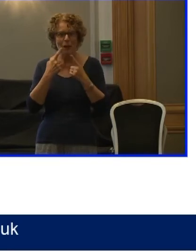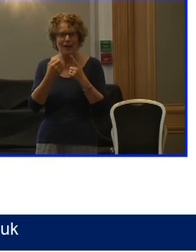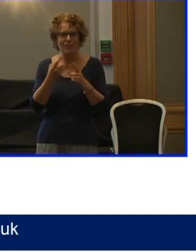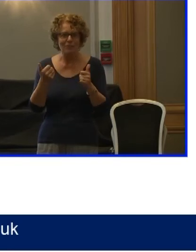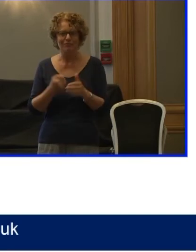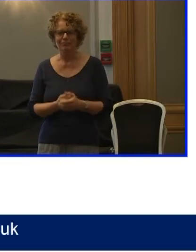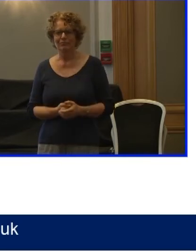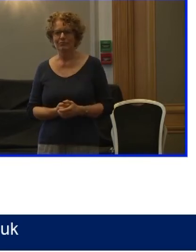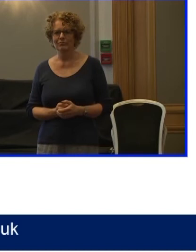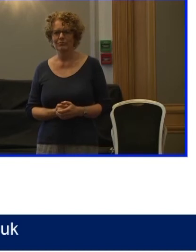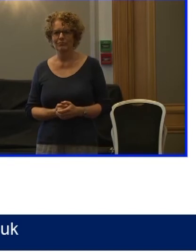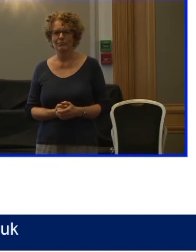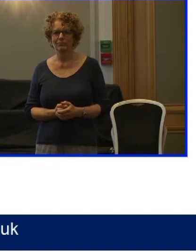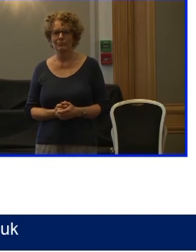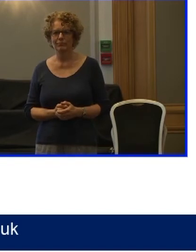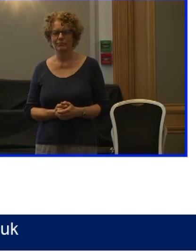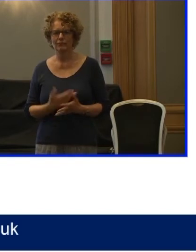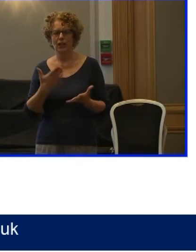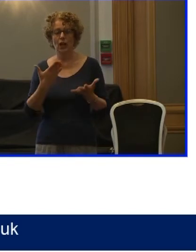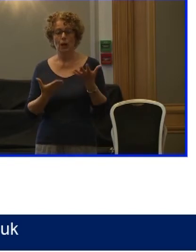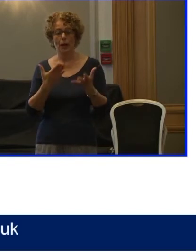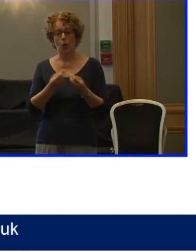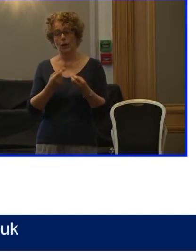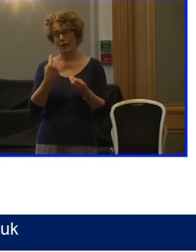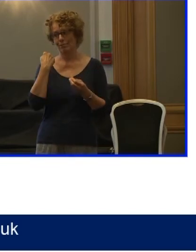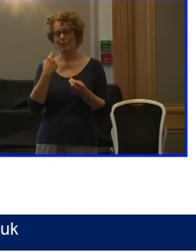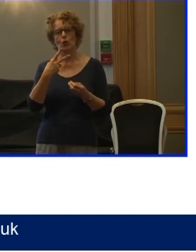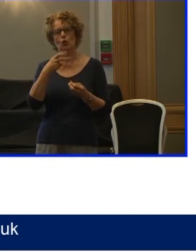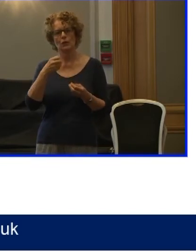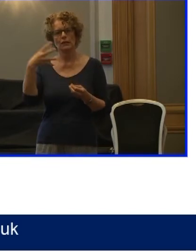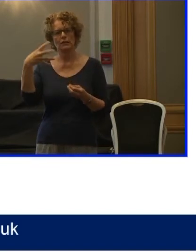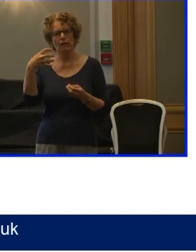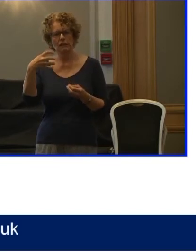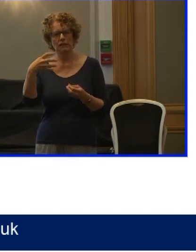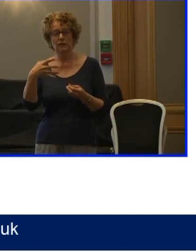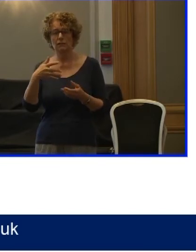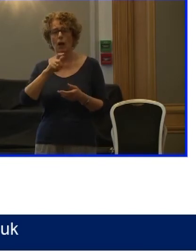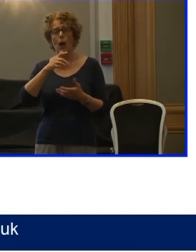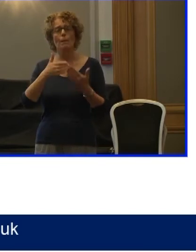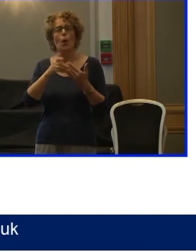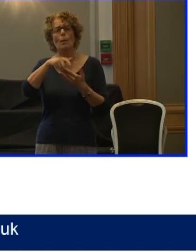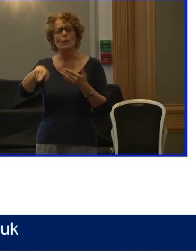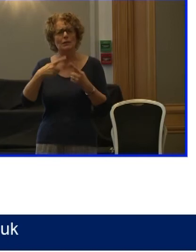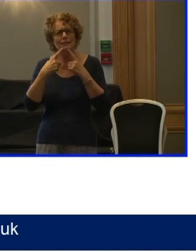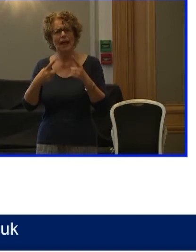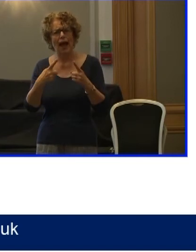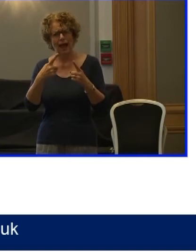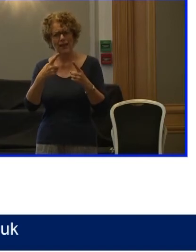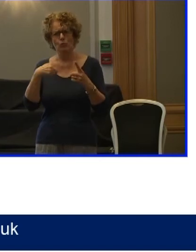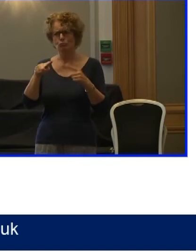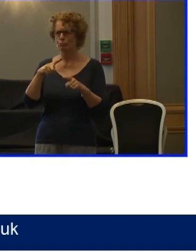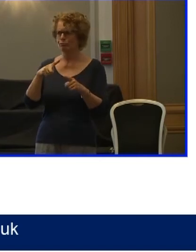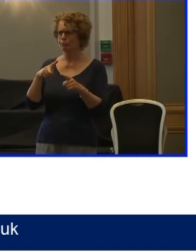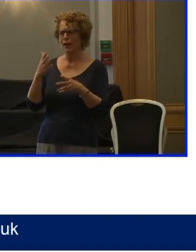right? So, compared with 2019, more people agree that they have a big say in what our charity